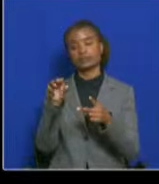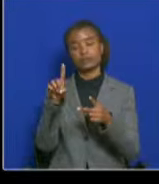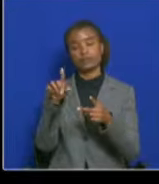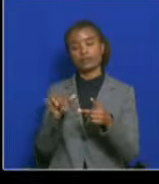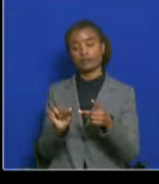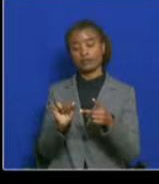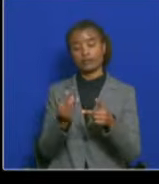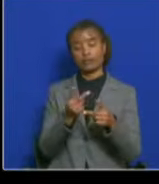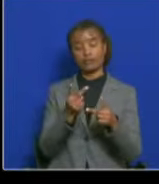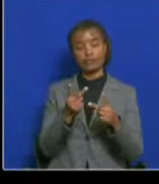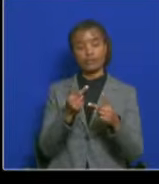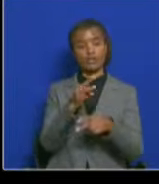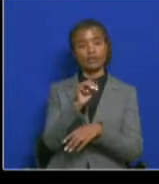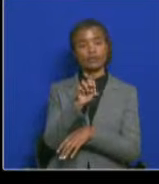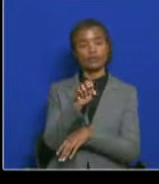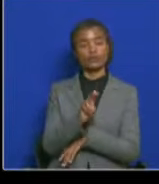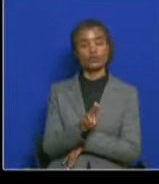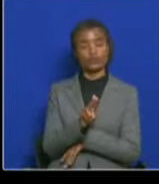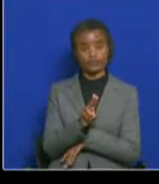But before I get there,